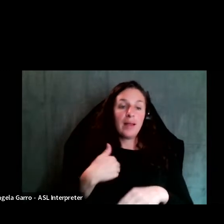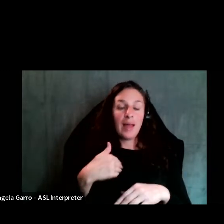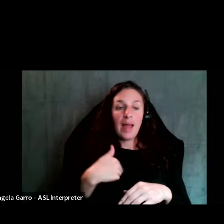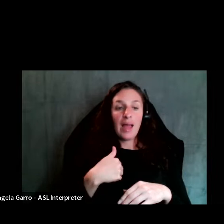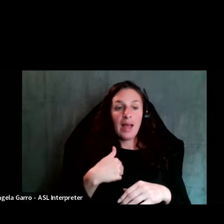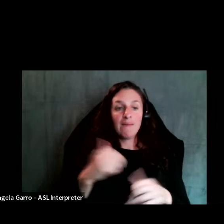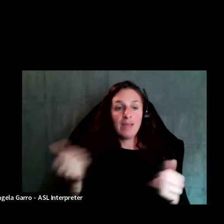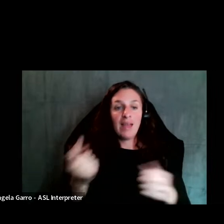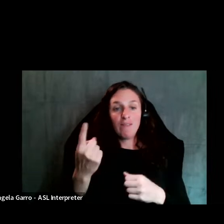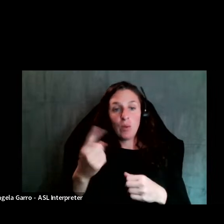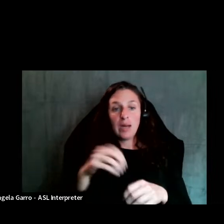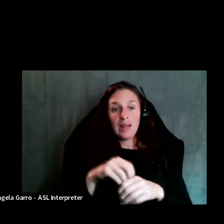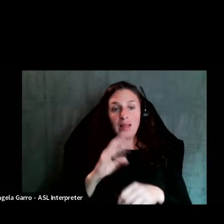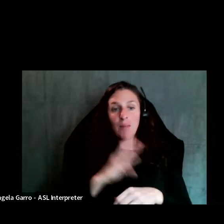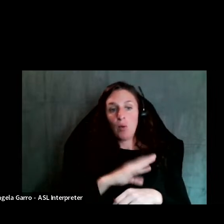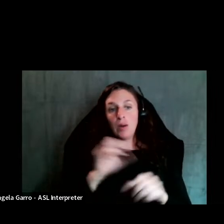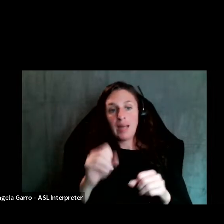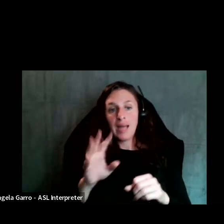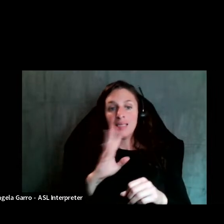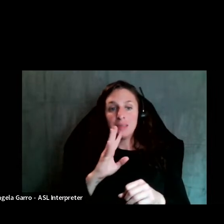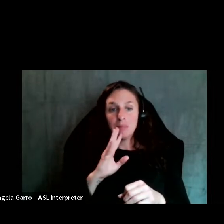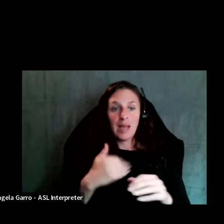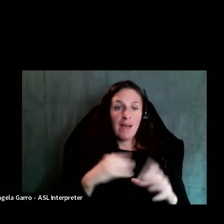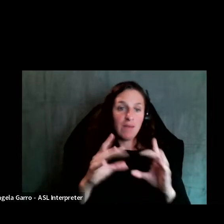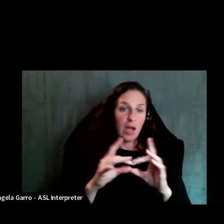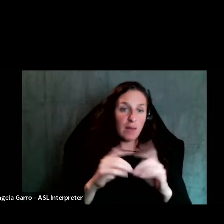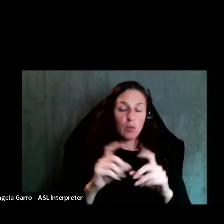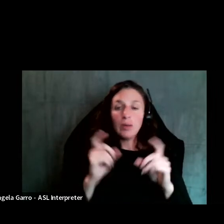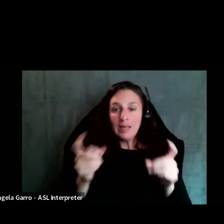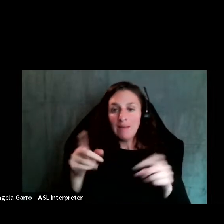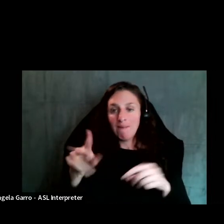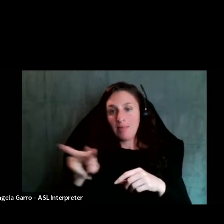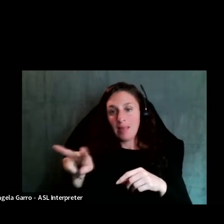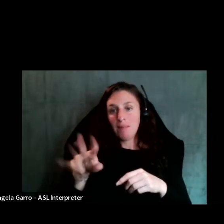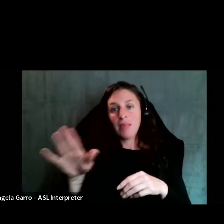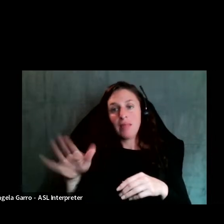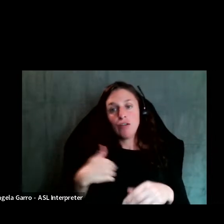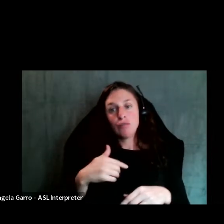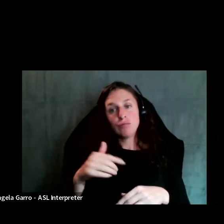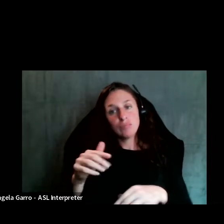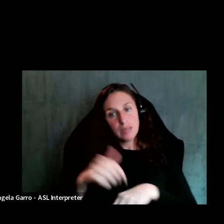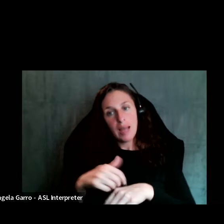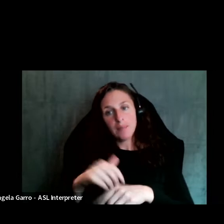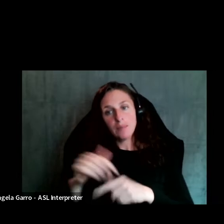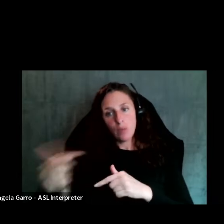everyone at the board gets to speak and have comment. So I'm going to give them their time so that they have their turn.